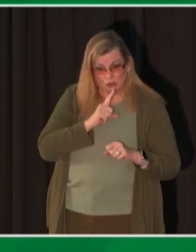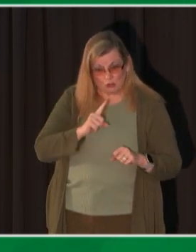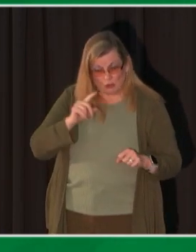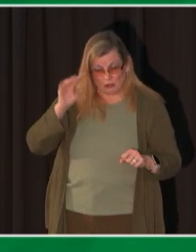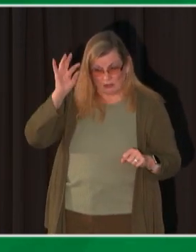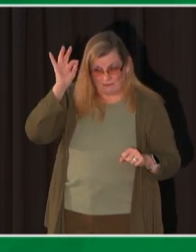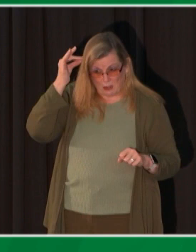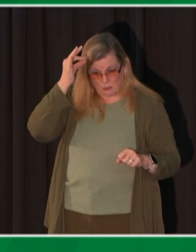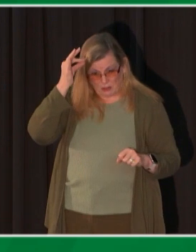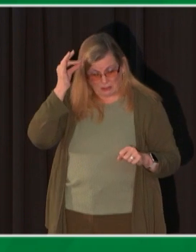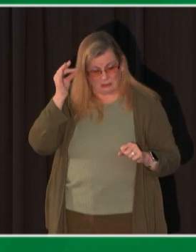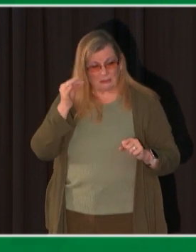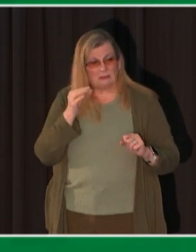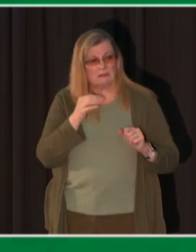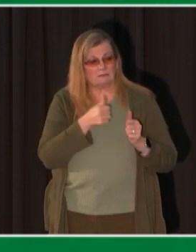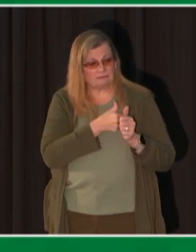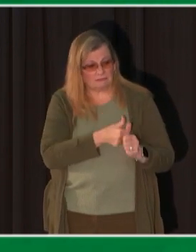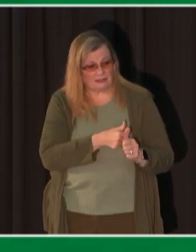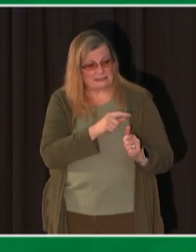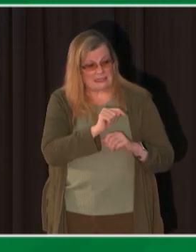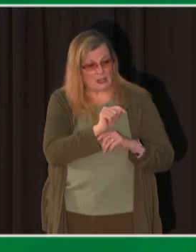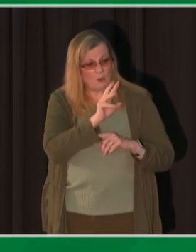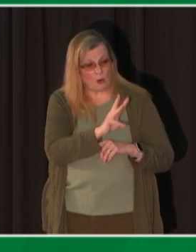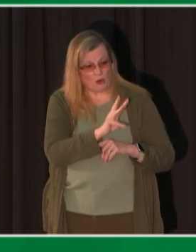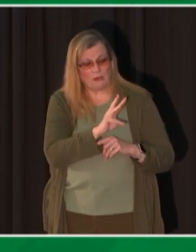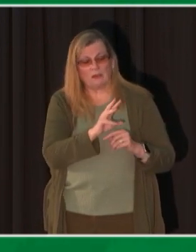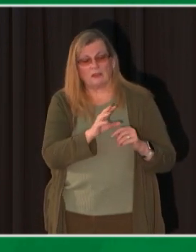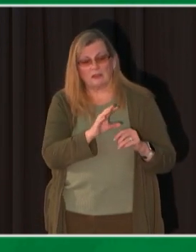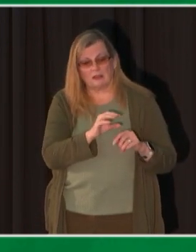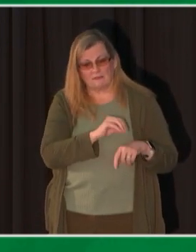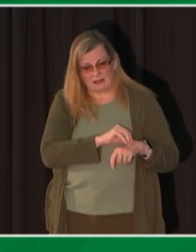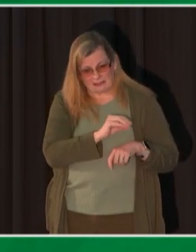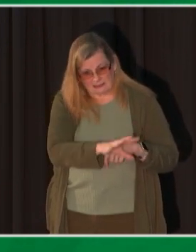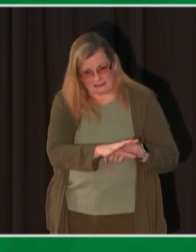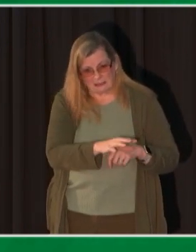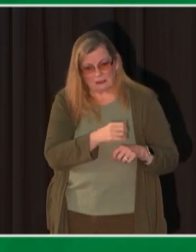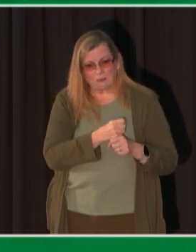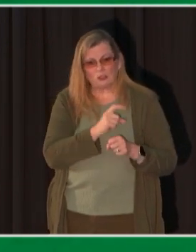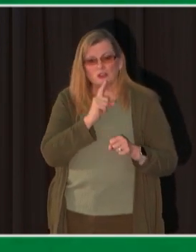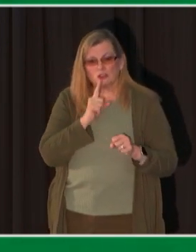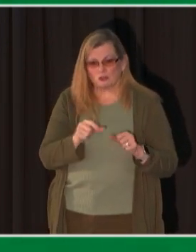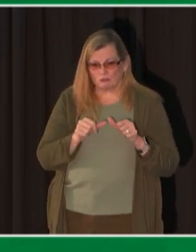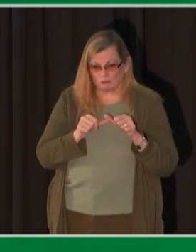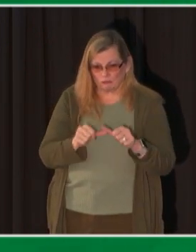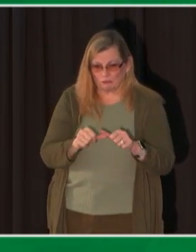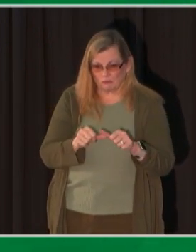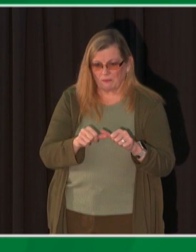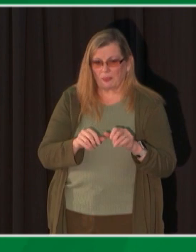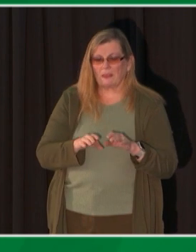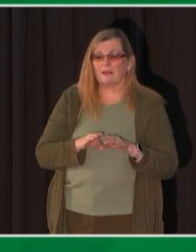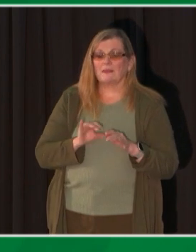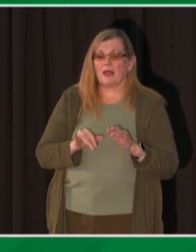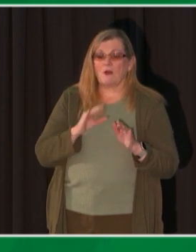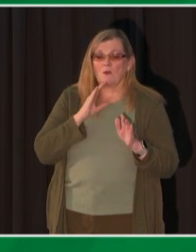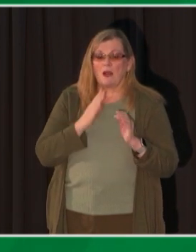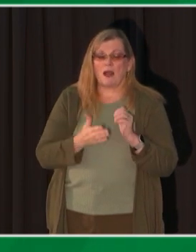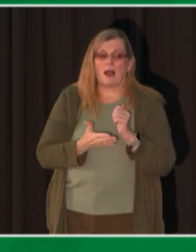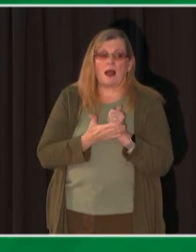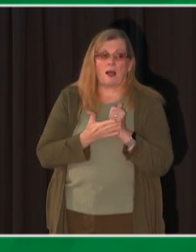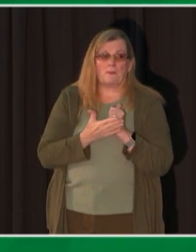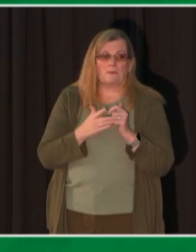the National Capital Region. That is going to continue to allow us to flatten the curve. Yes. Thank you, Madam